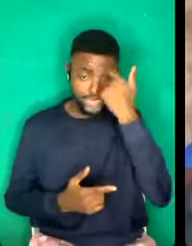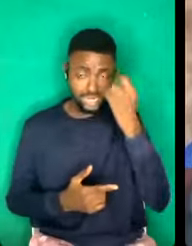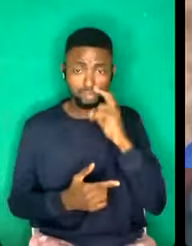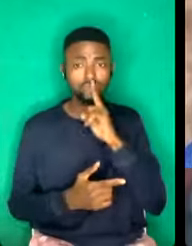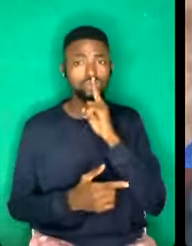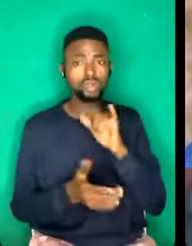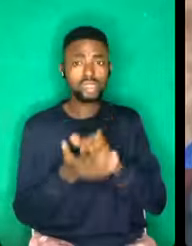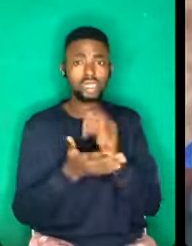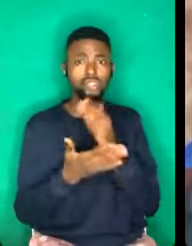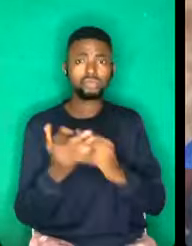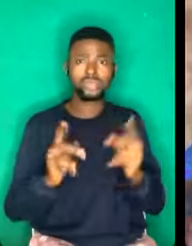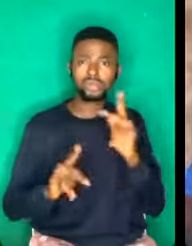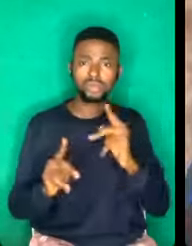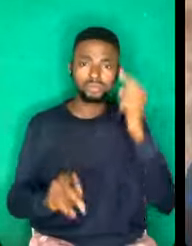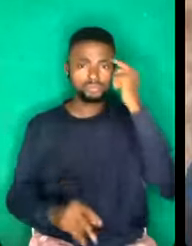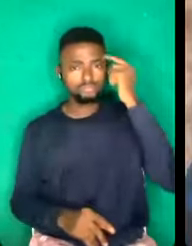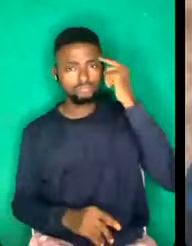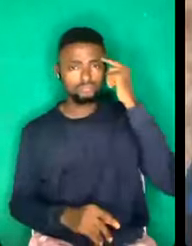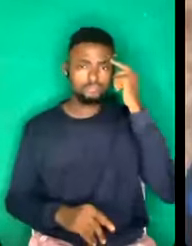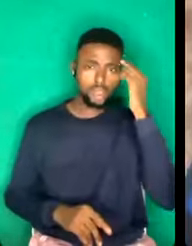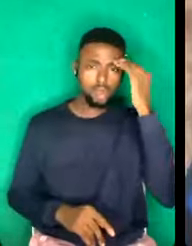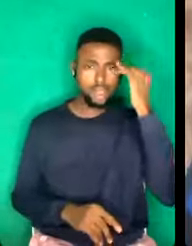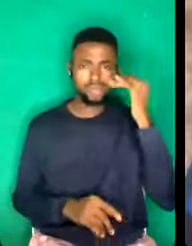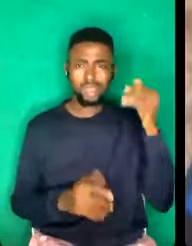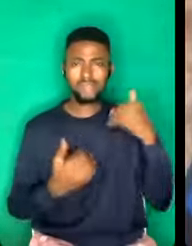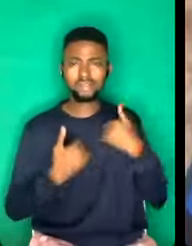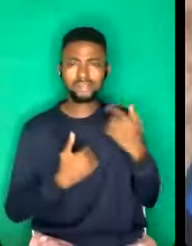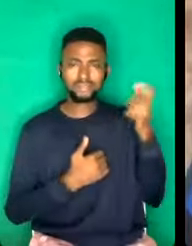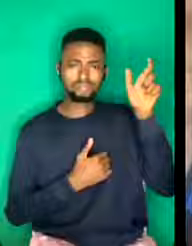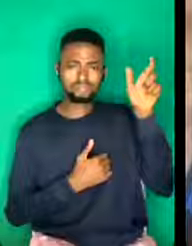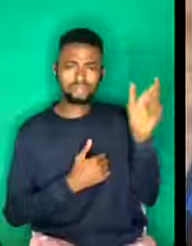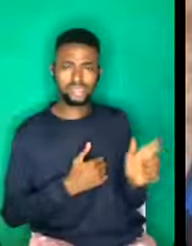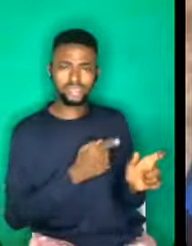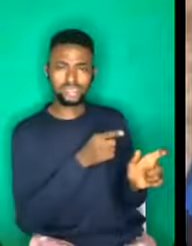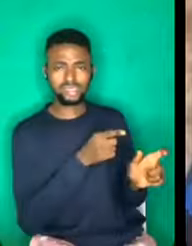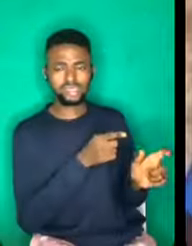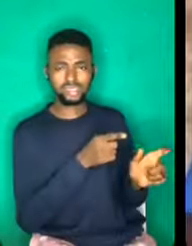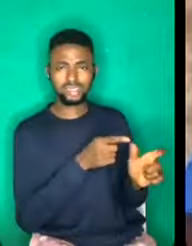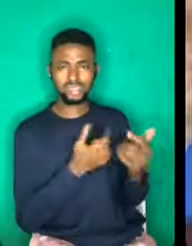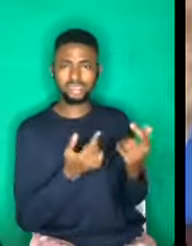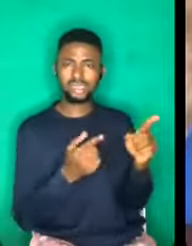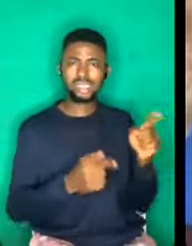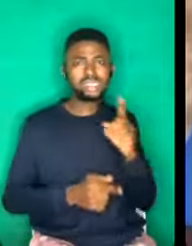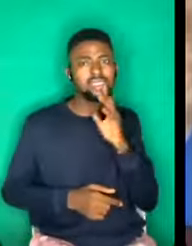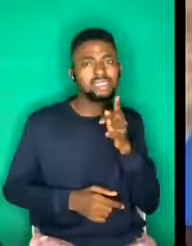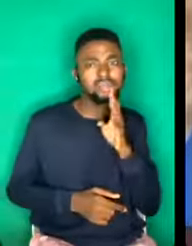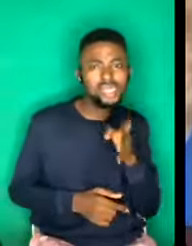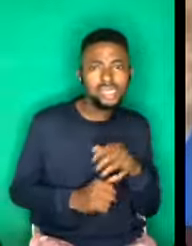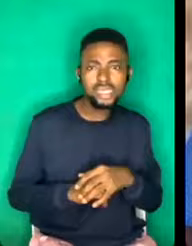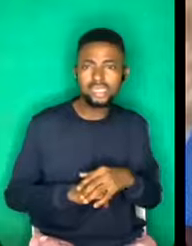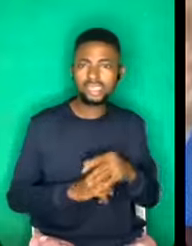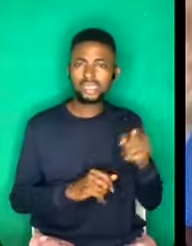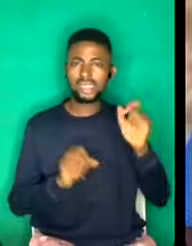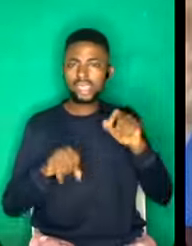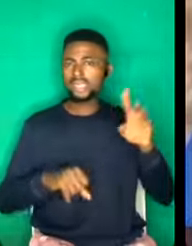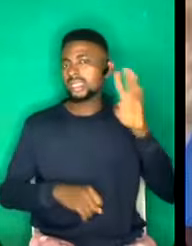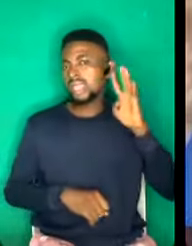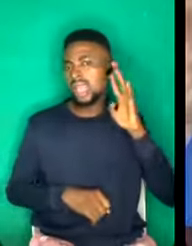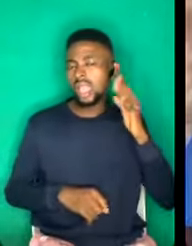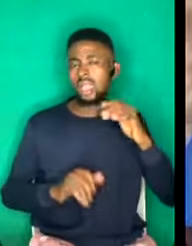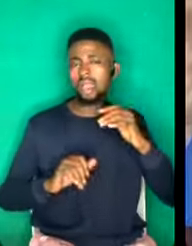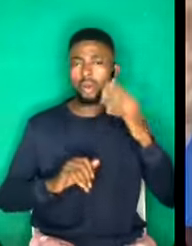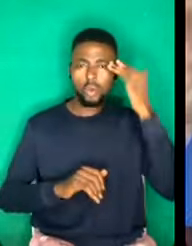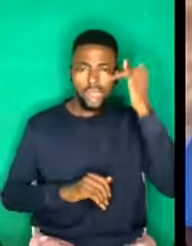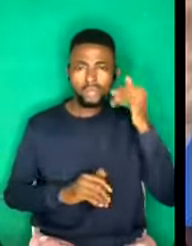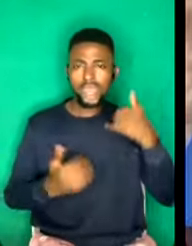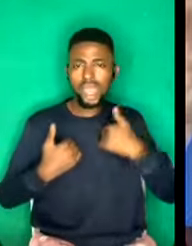wondering, why do you have this person on board now? Shebi is the one speaking. He can hear you. How come we have you on board?